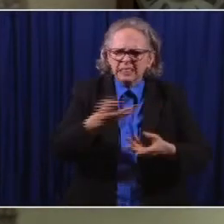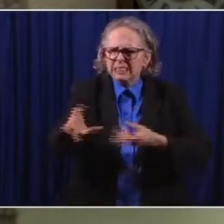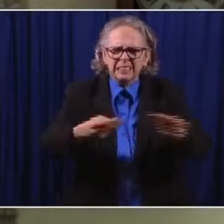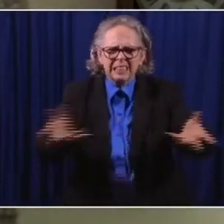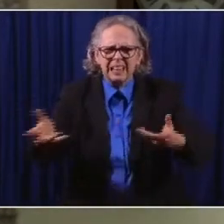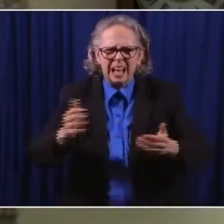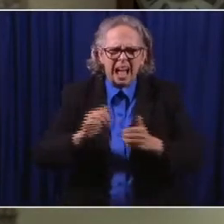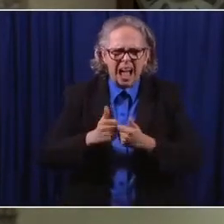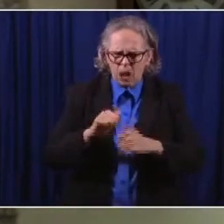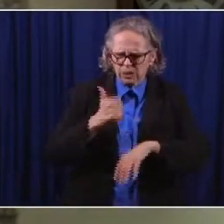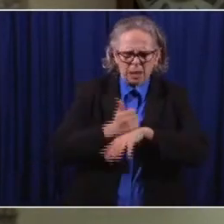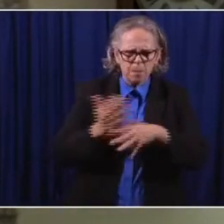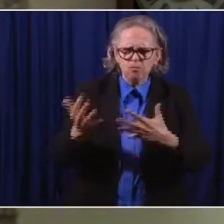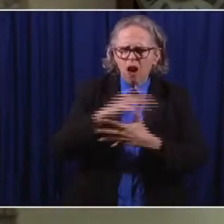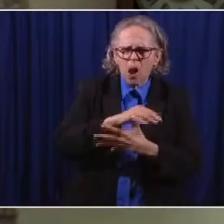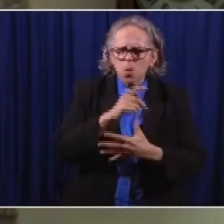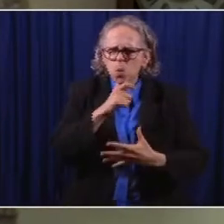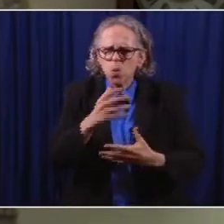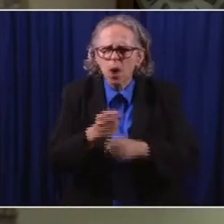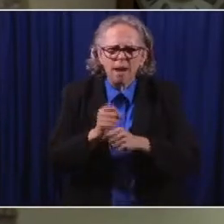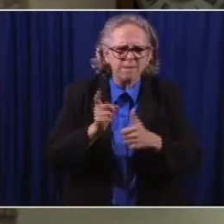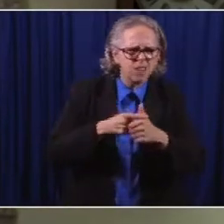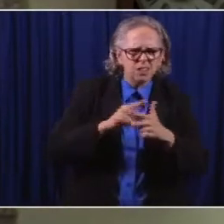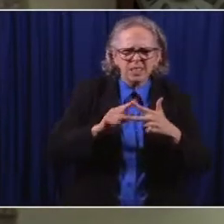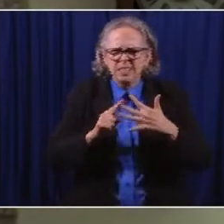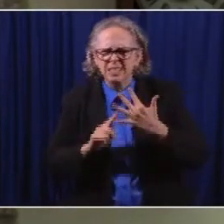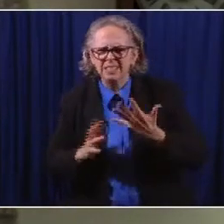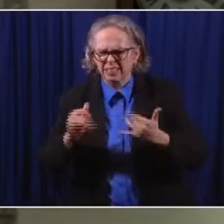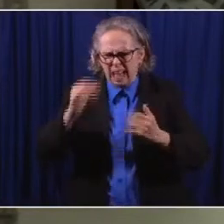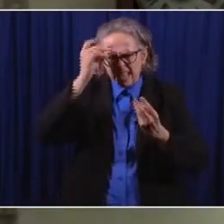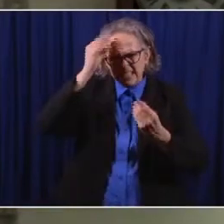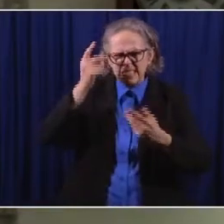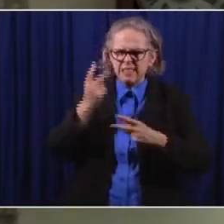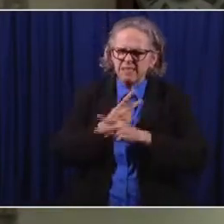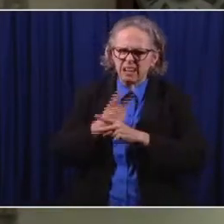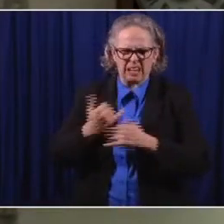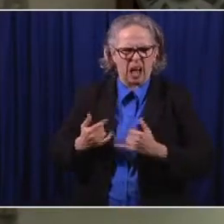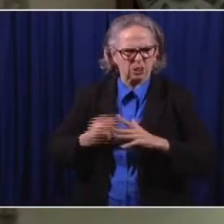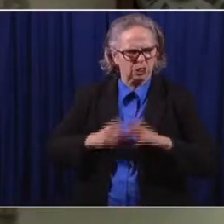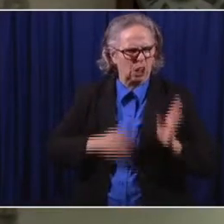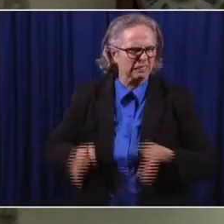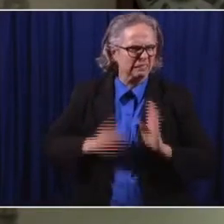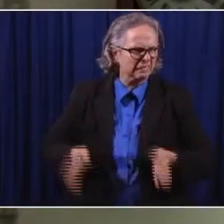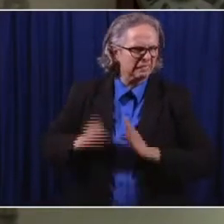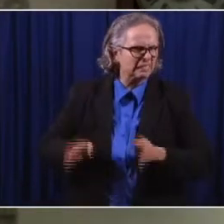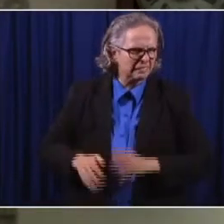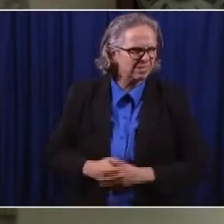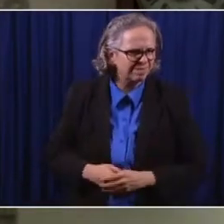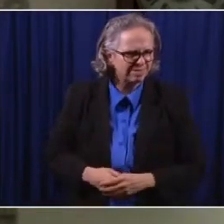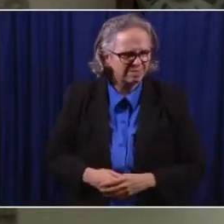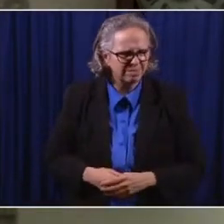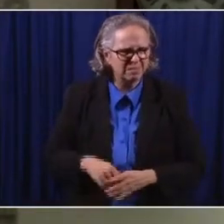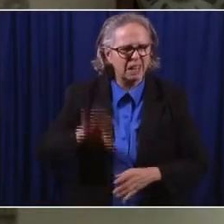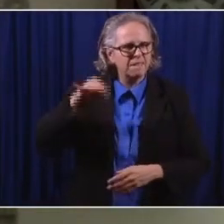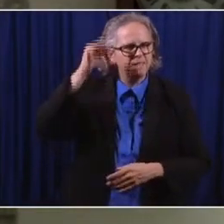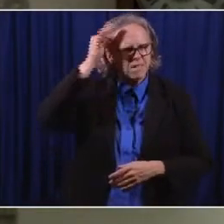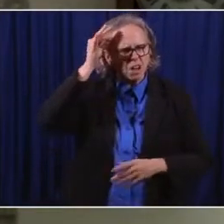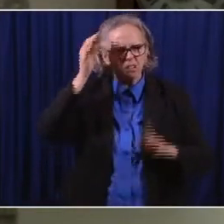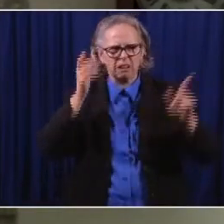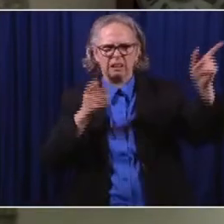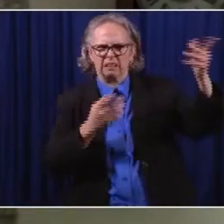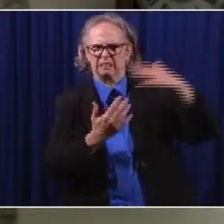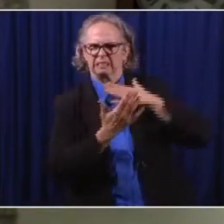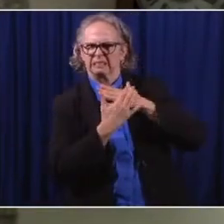be distributed. So that's something that we would imagine that the federal government will give us guidance on, but we also are looking at the same